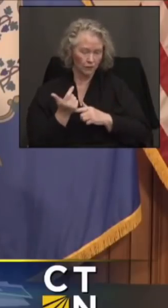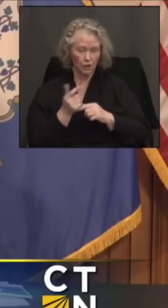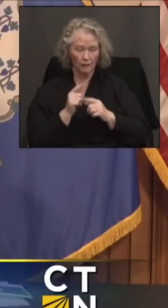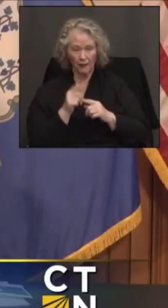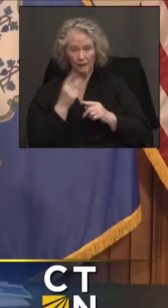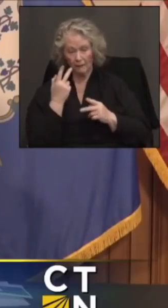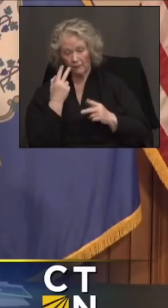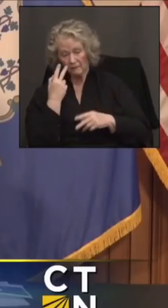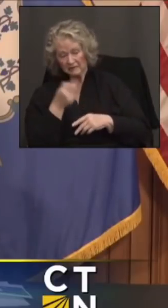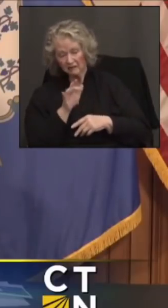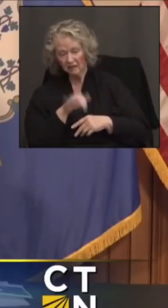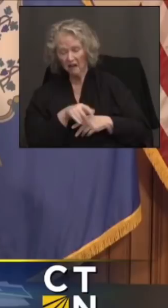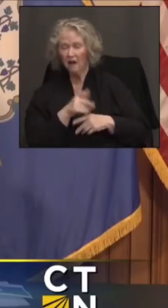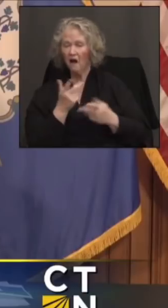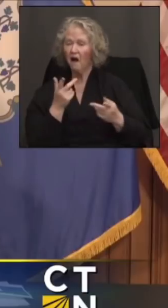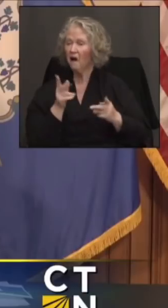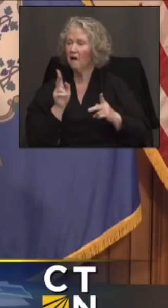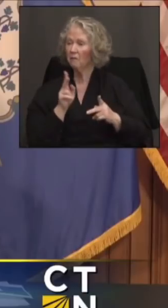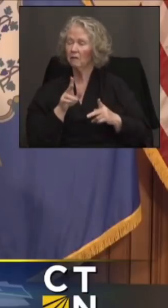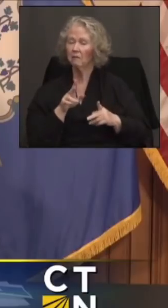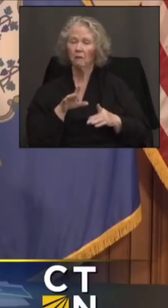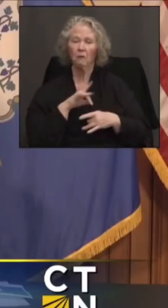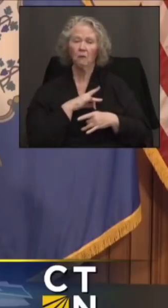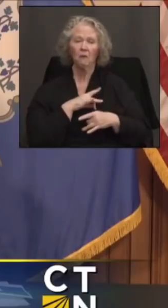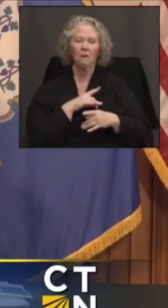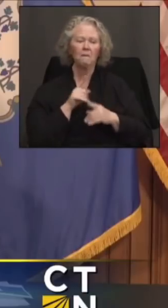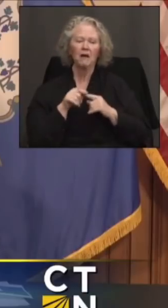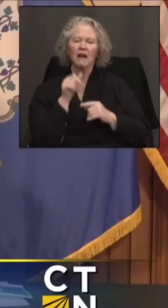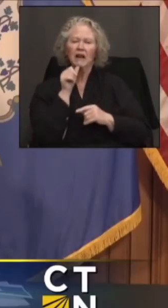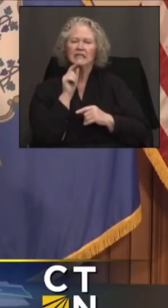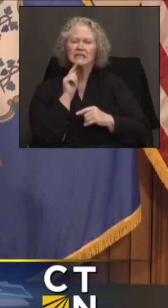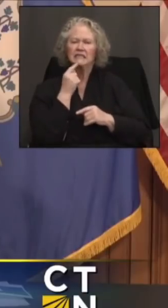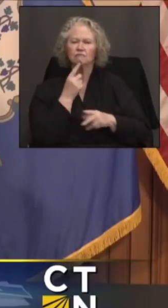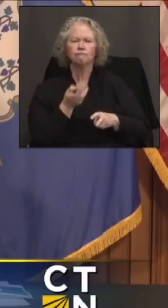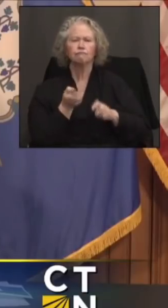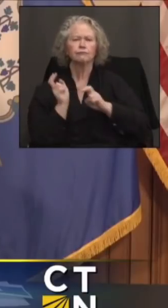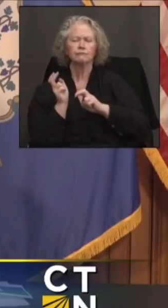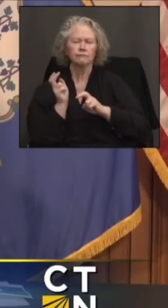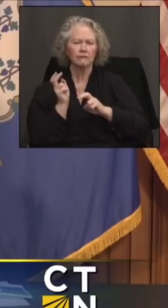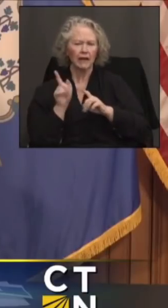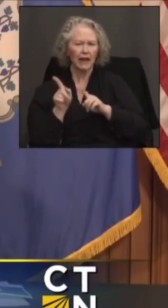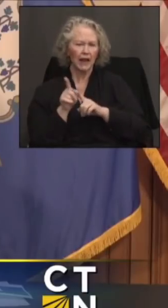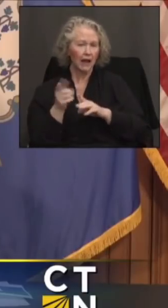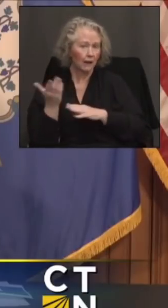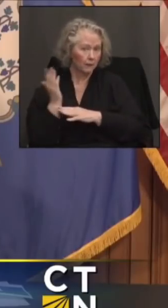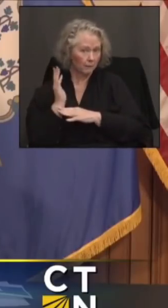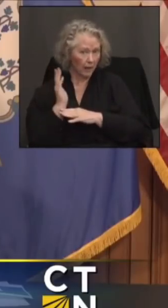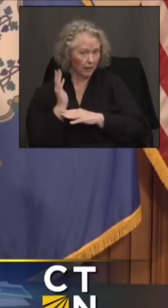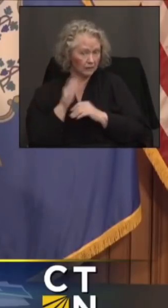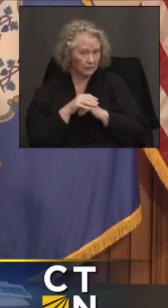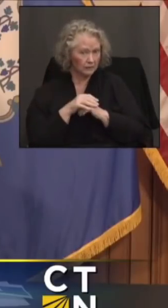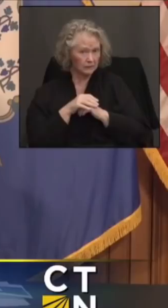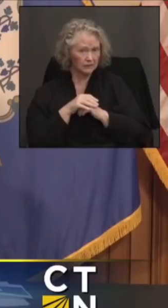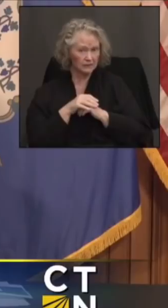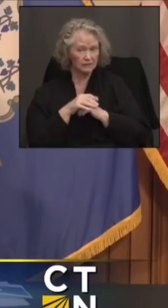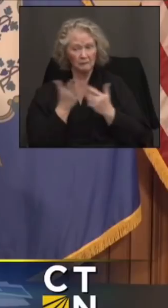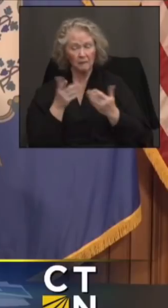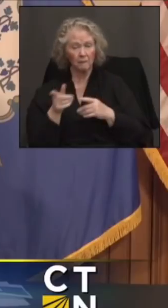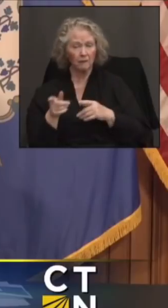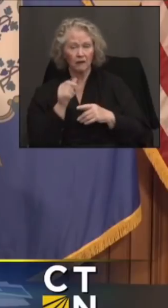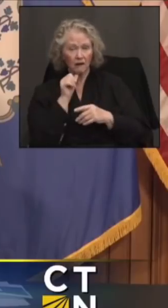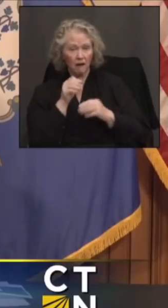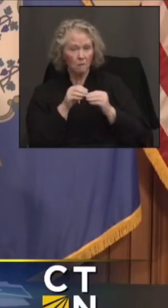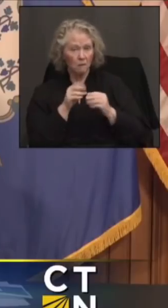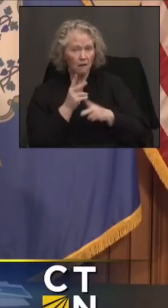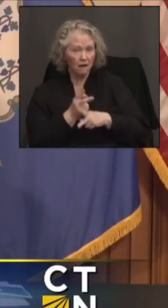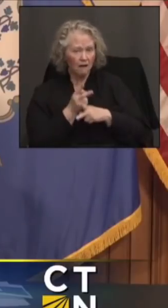that and say, oh, if people are getting COVID, they're not having the serious implications and complications that they did before, maybe they're going to let their guard down a little bit.